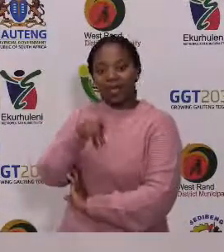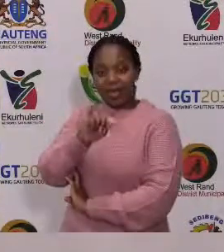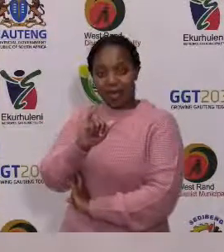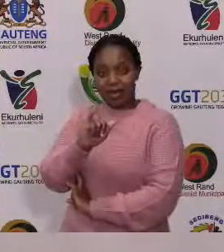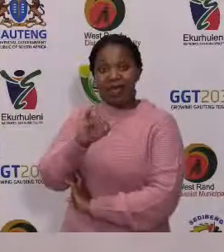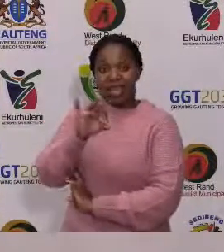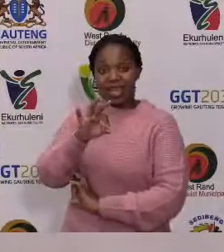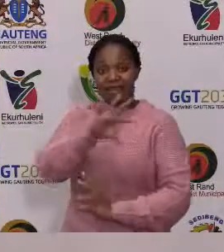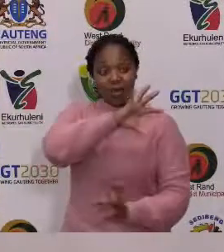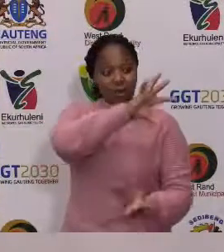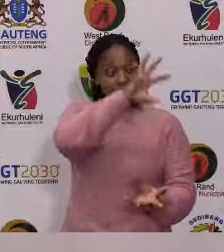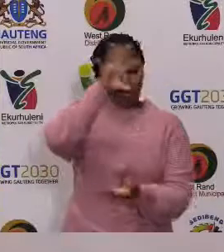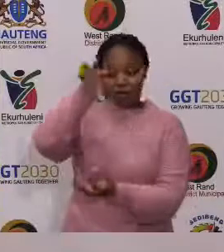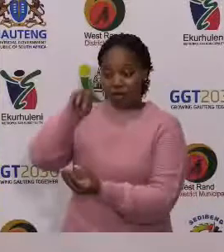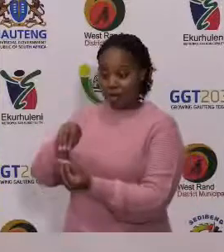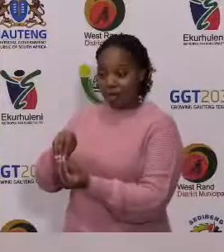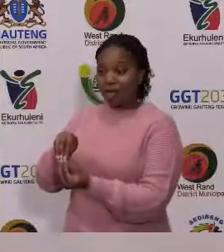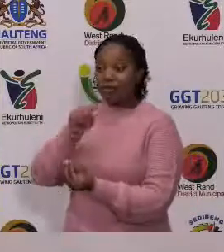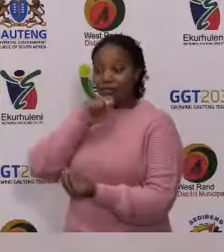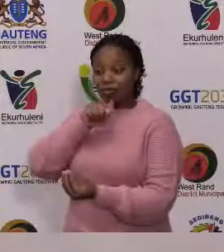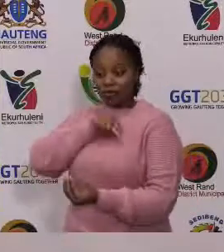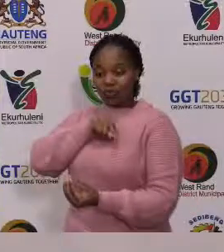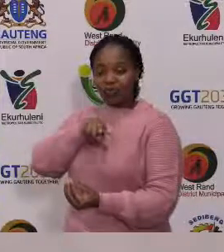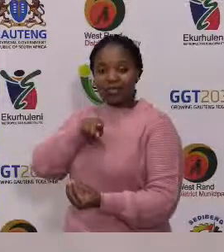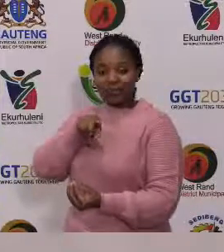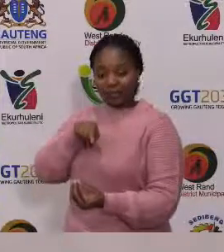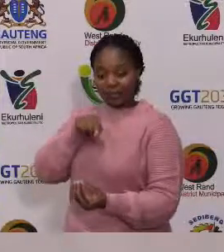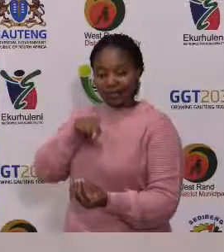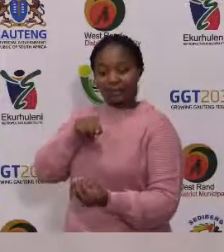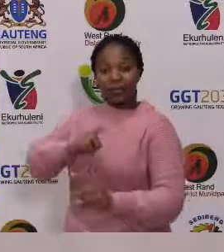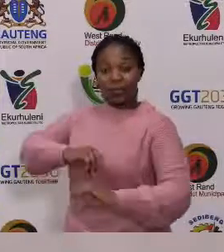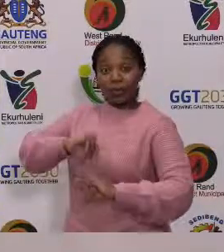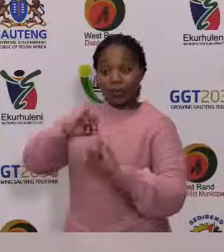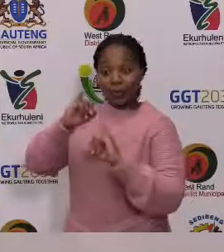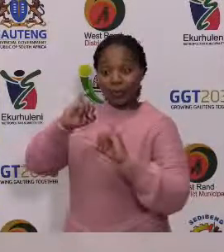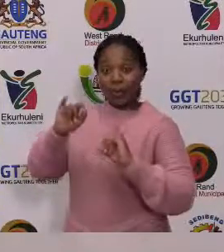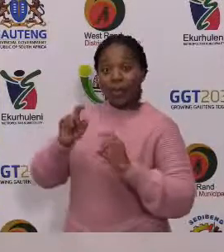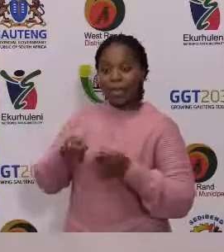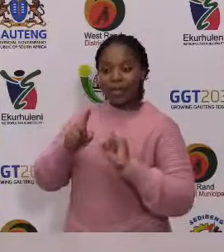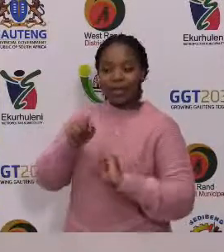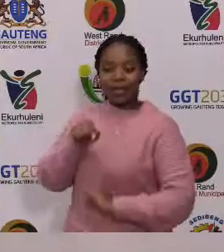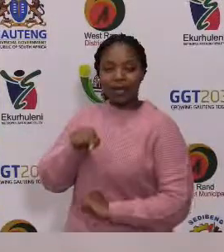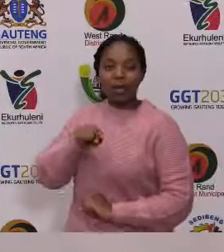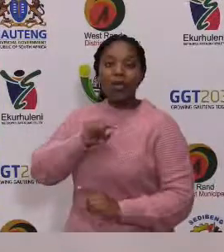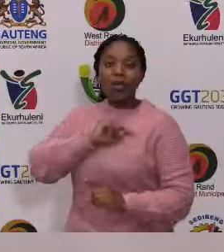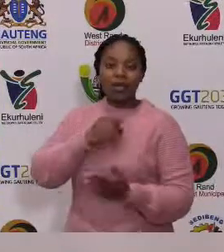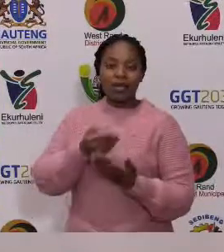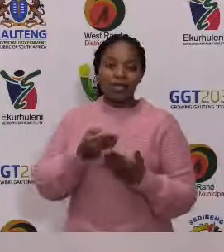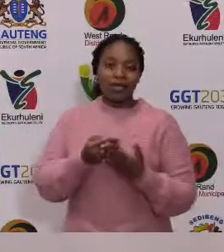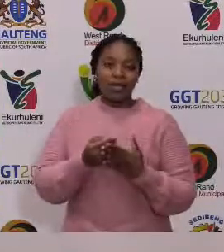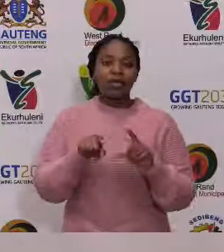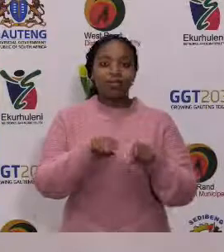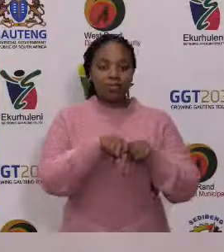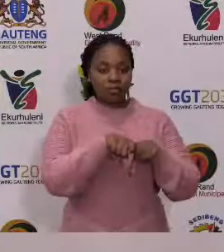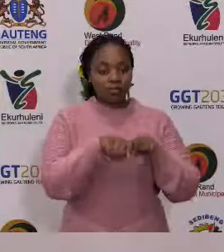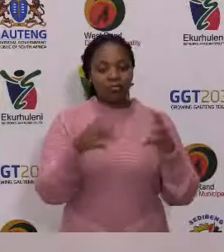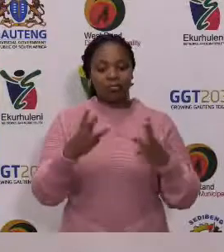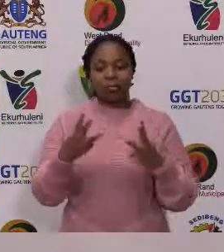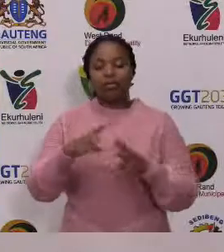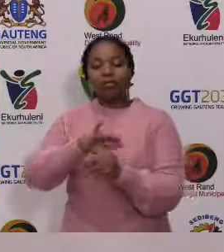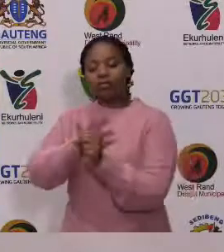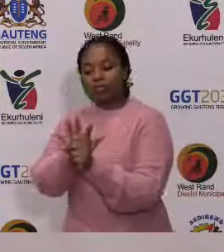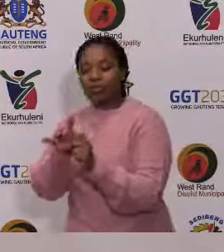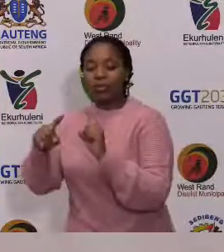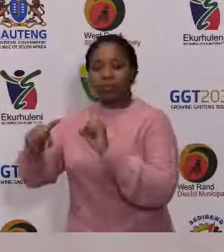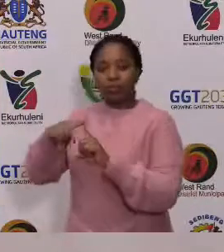factors together, it's actually a recipe for an even bigger increase in the number of cases